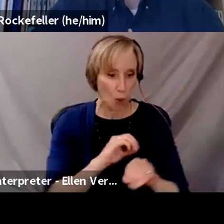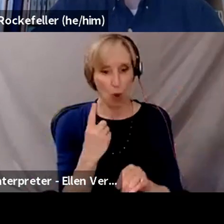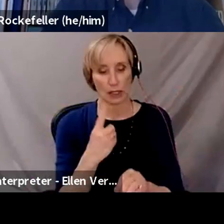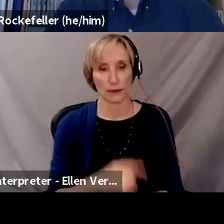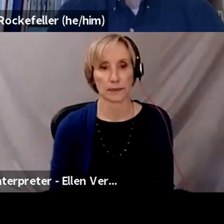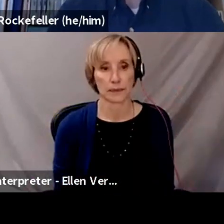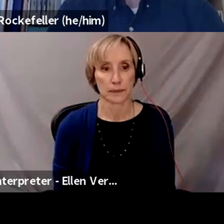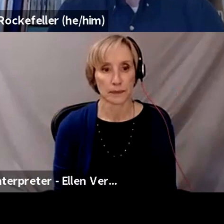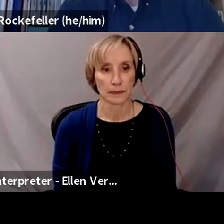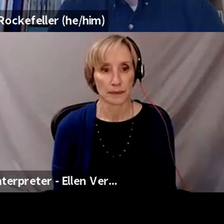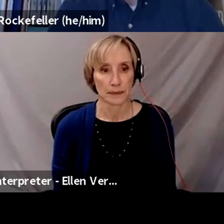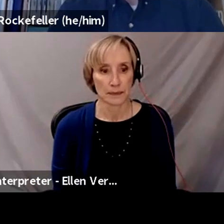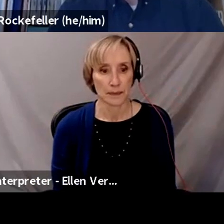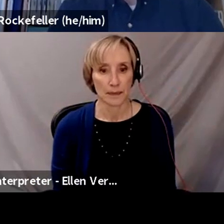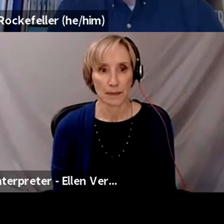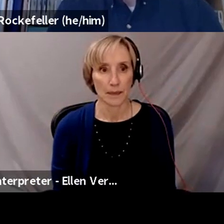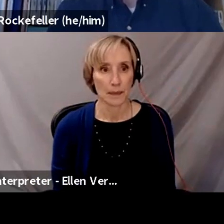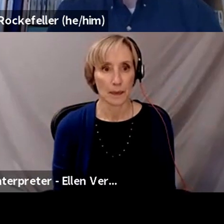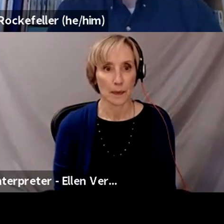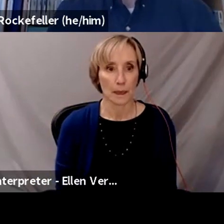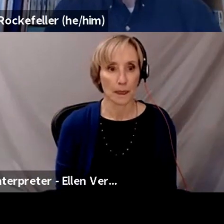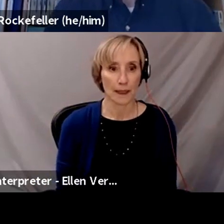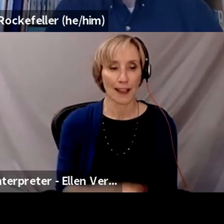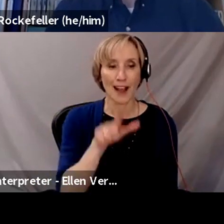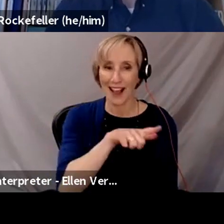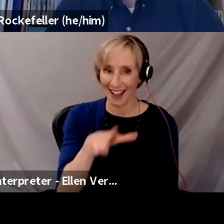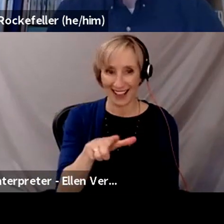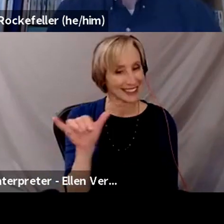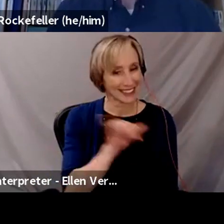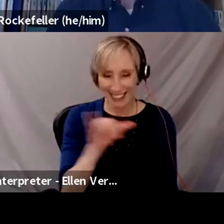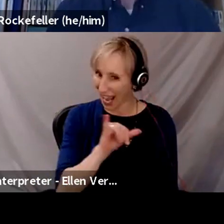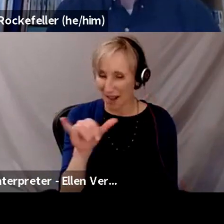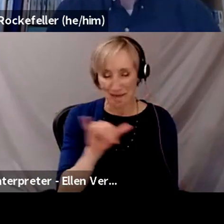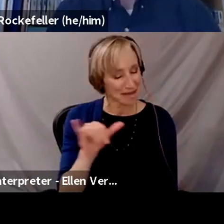In my own notes, I had ending oppression for this one too.